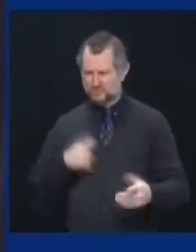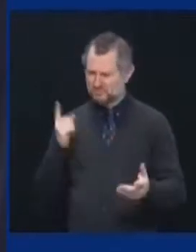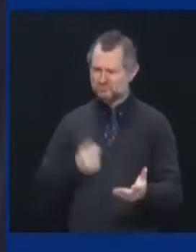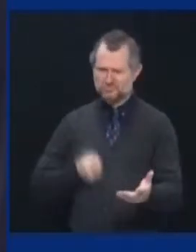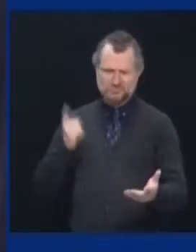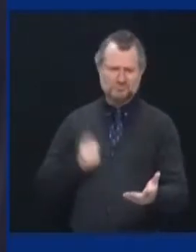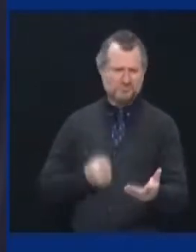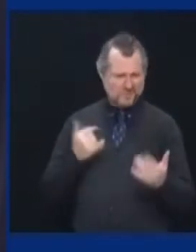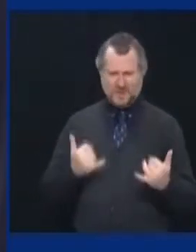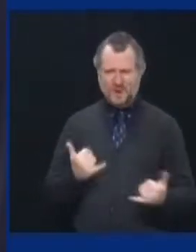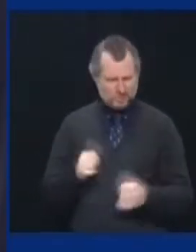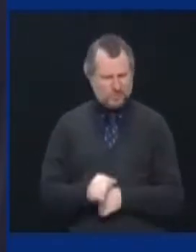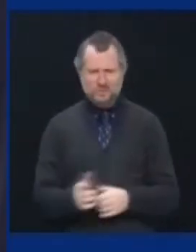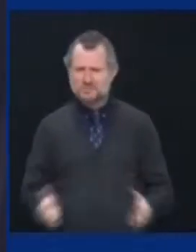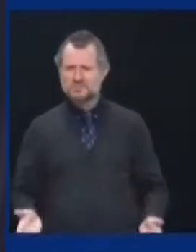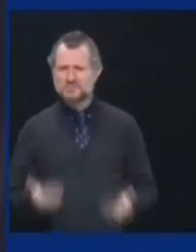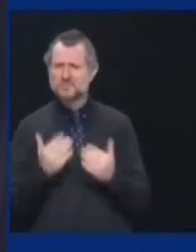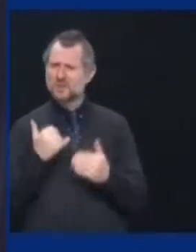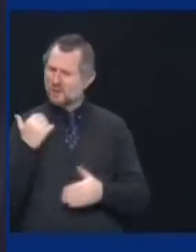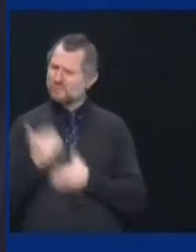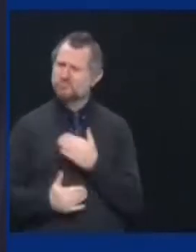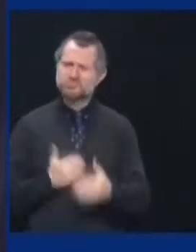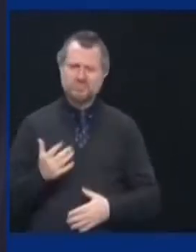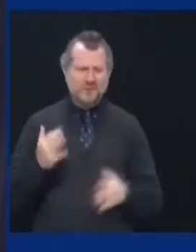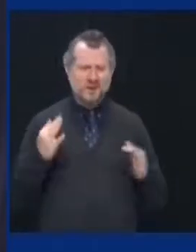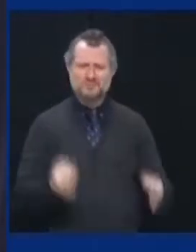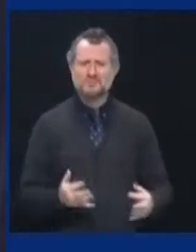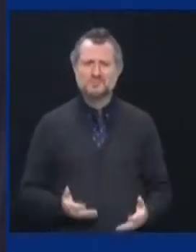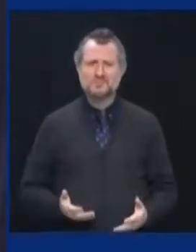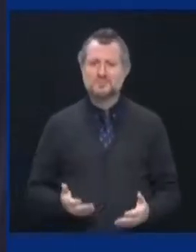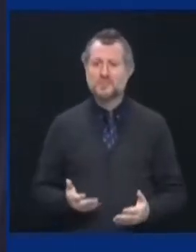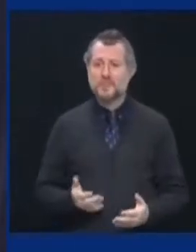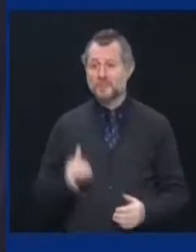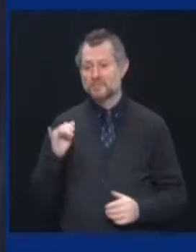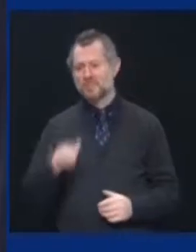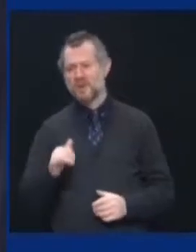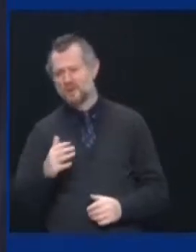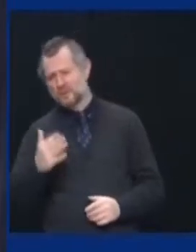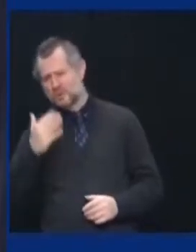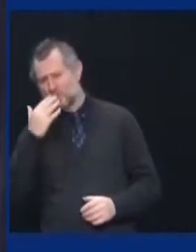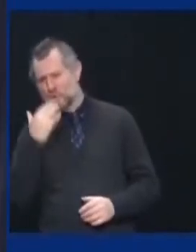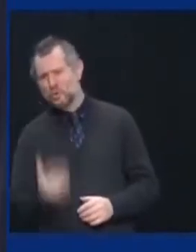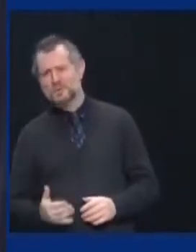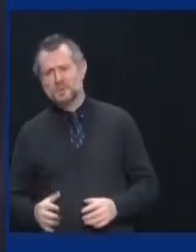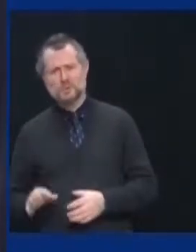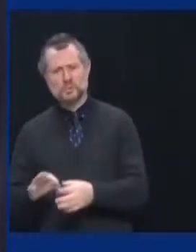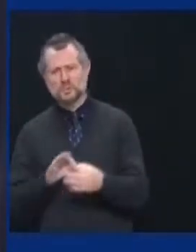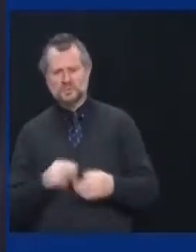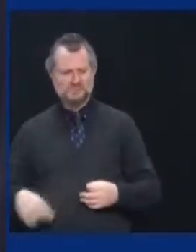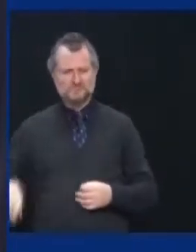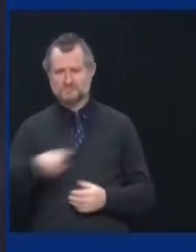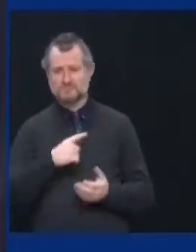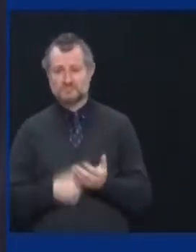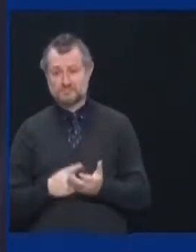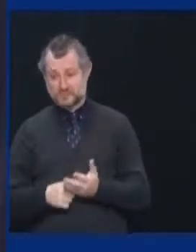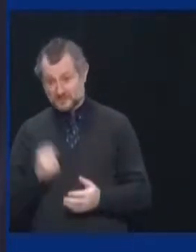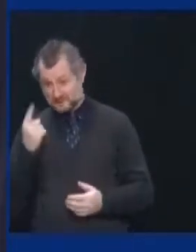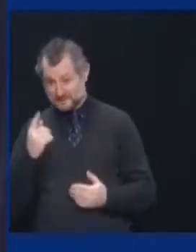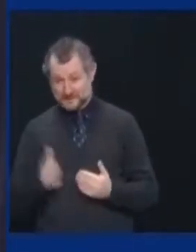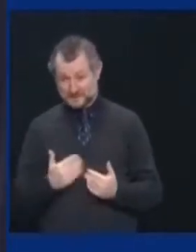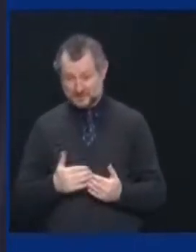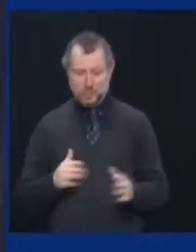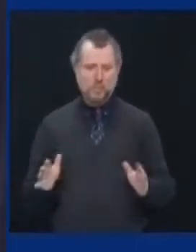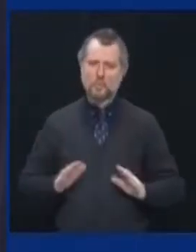it. They're making great progress. And by the way, it's a positive exercise. It's not easy because you